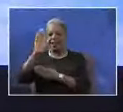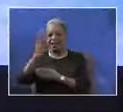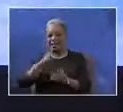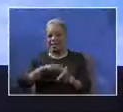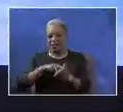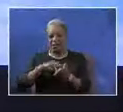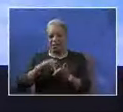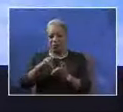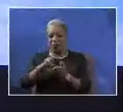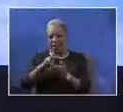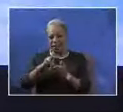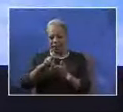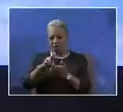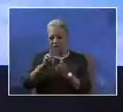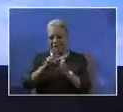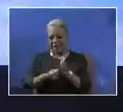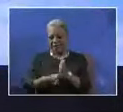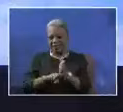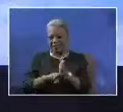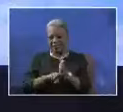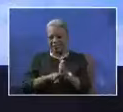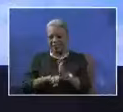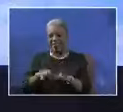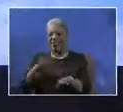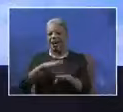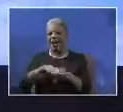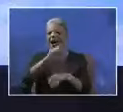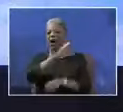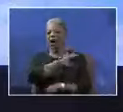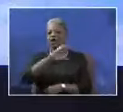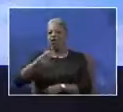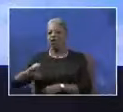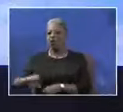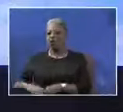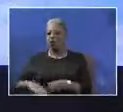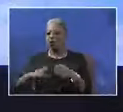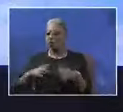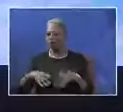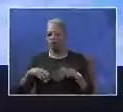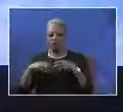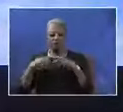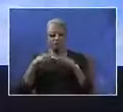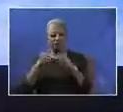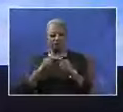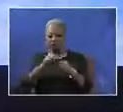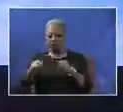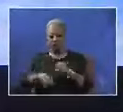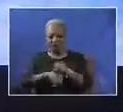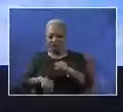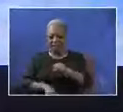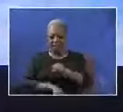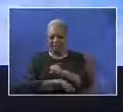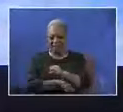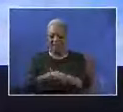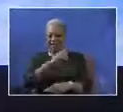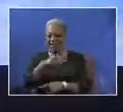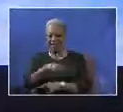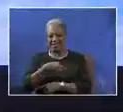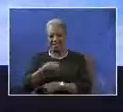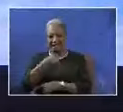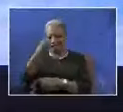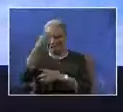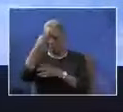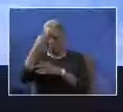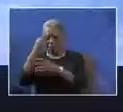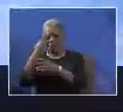Jesus' name. On Christ, the solid rock, I stand. And if you're going to boast on anything, boast to, that song